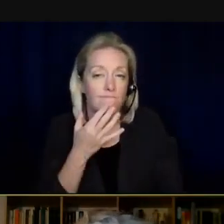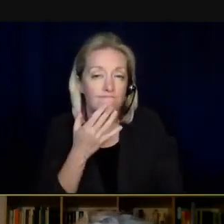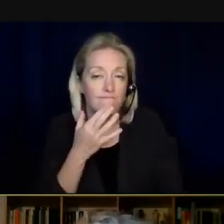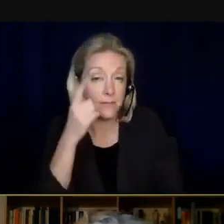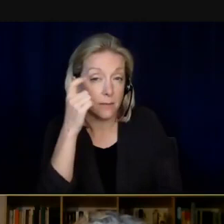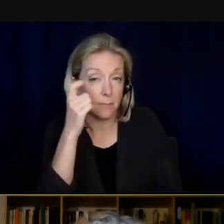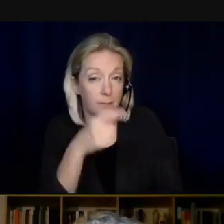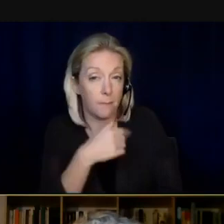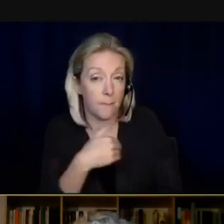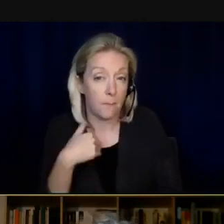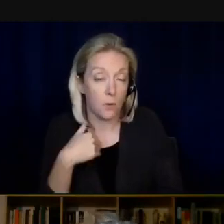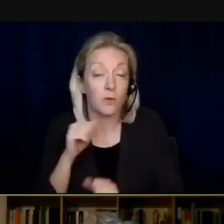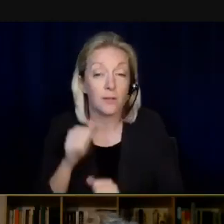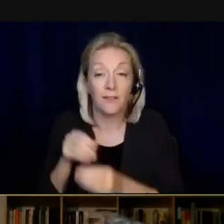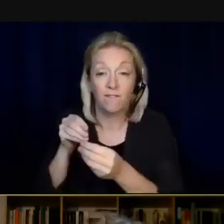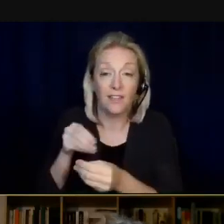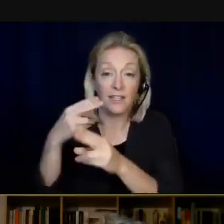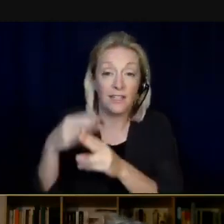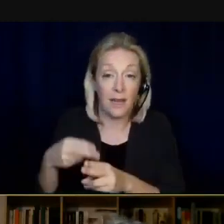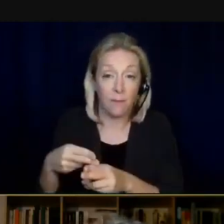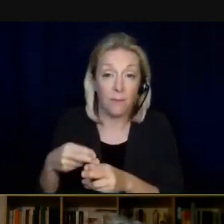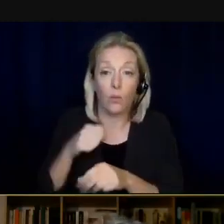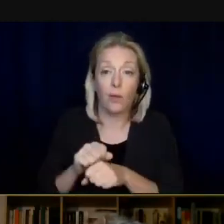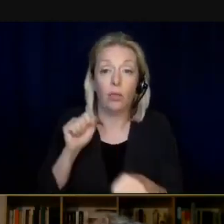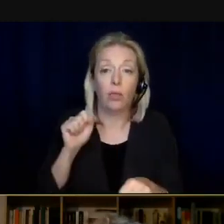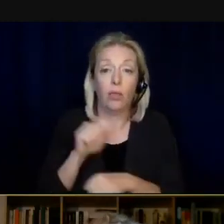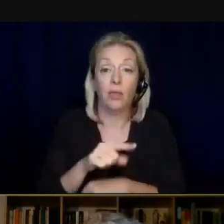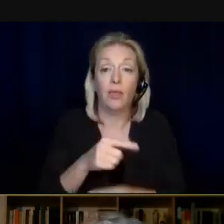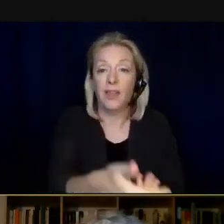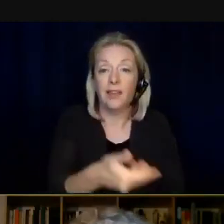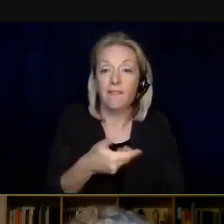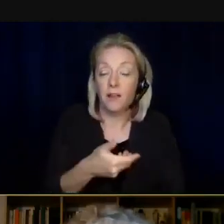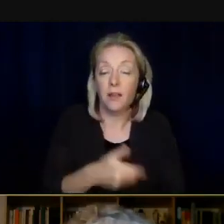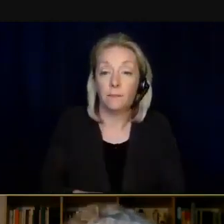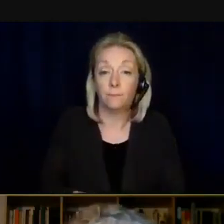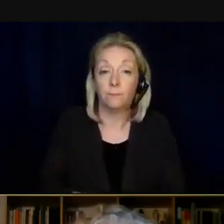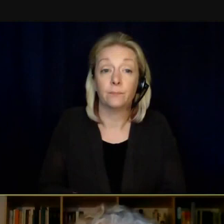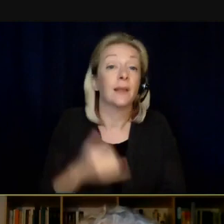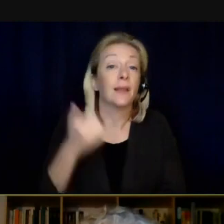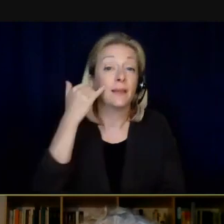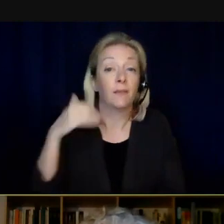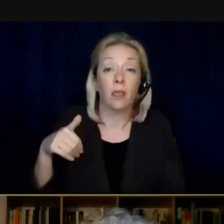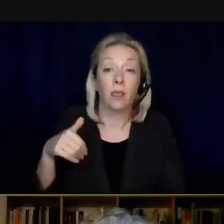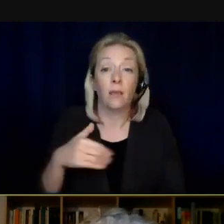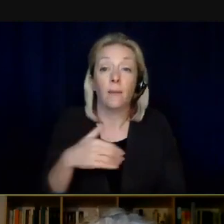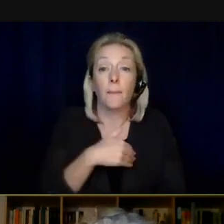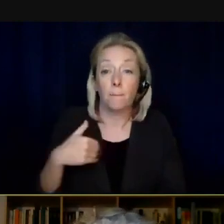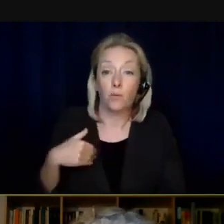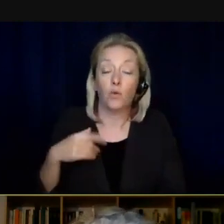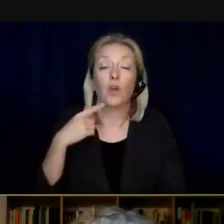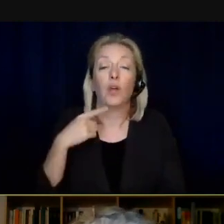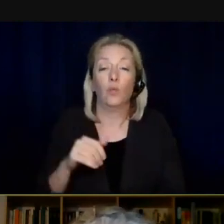their information and they will get an invitation from you. If they're not a member yet, they will get